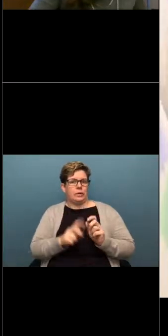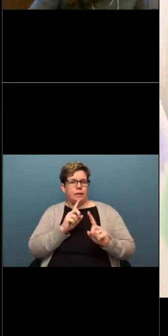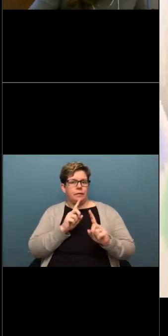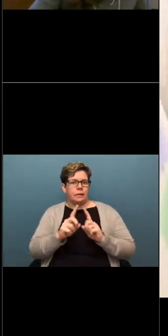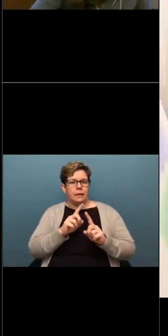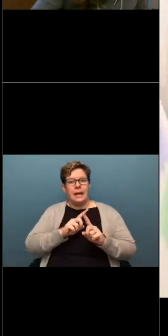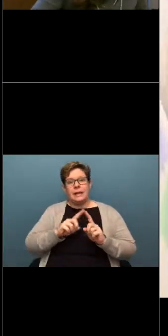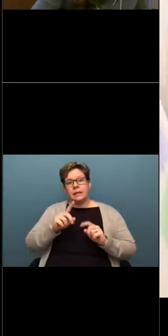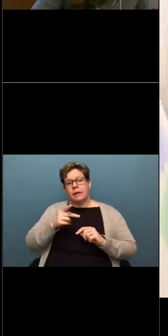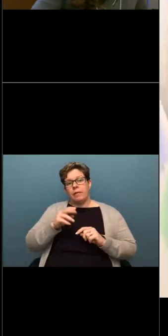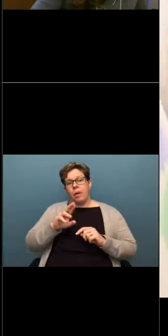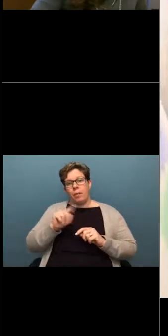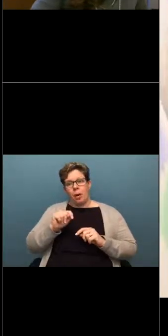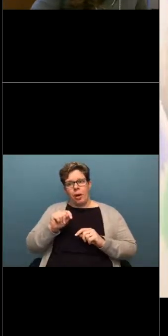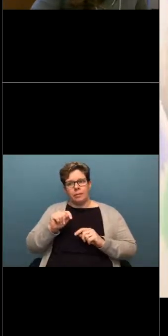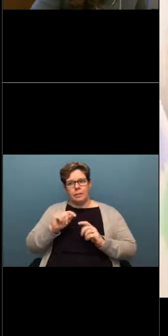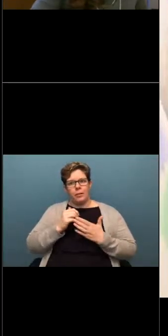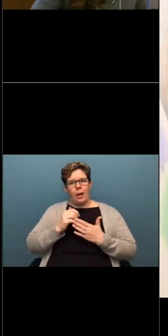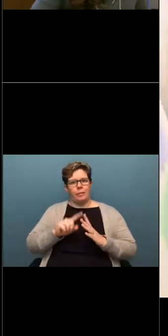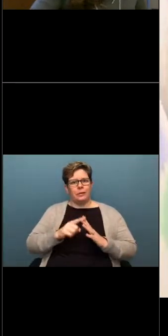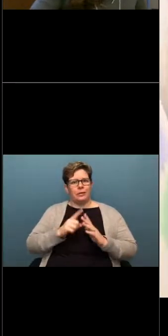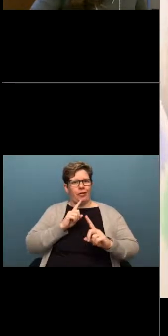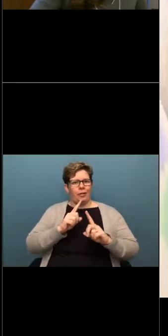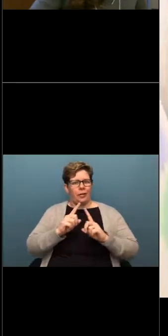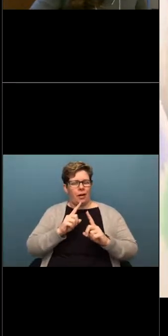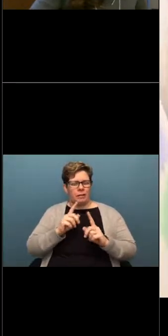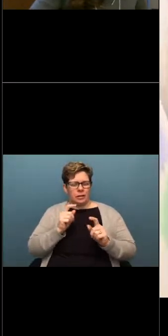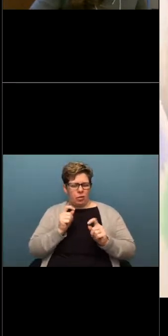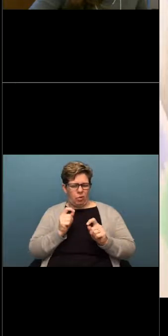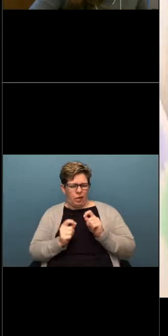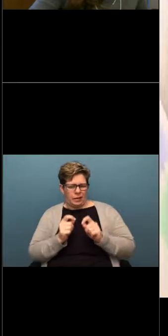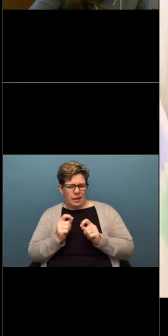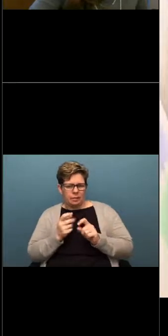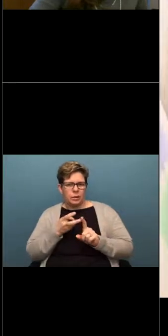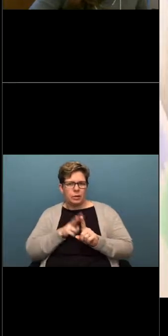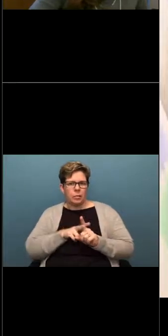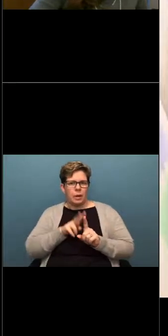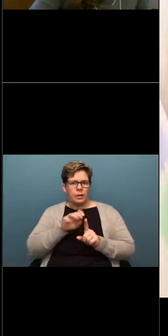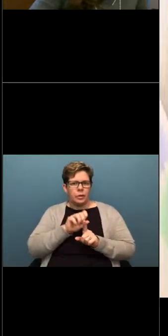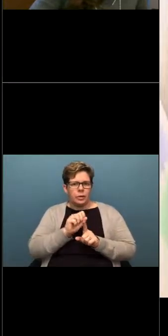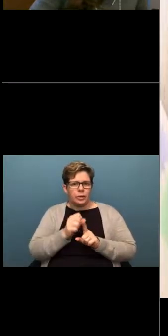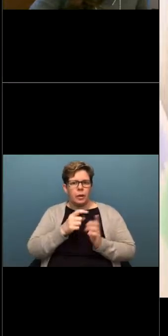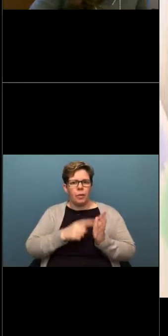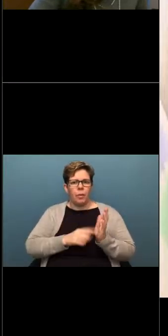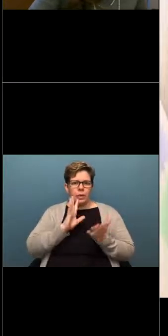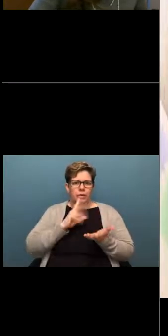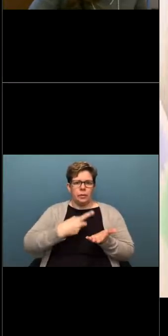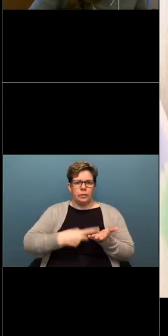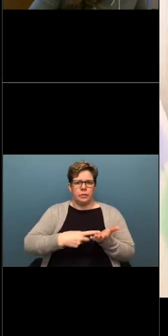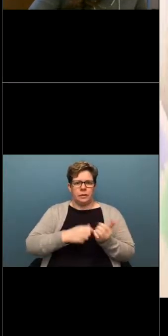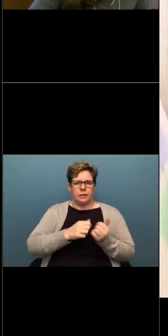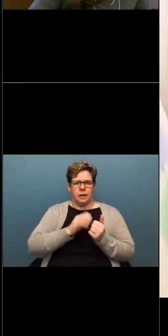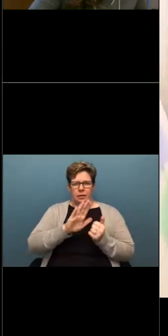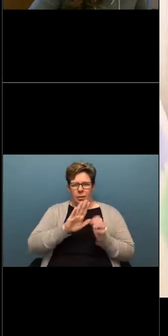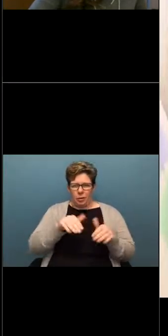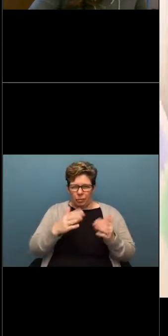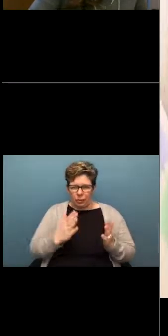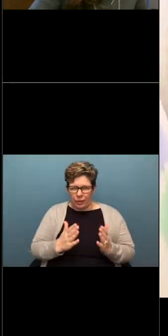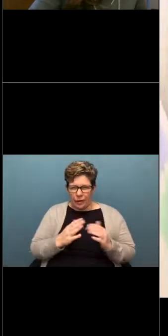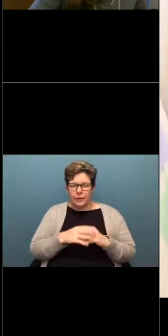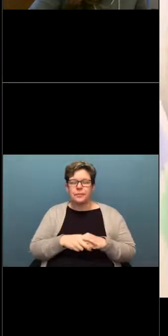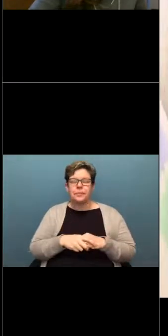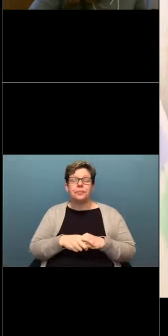can use, change, or adapt based on what you might need to cover and what you might want to address. Some other things that just